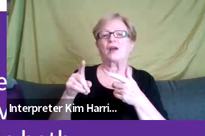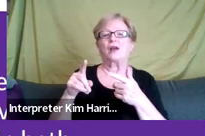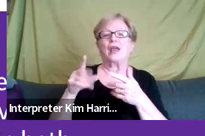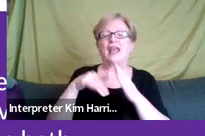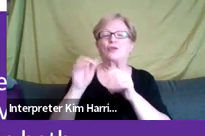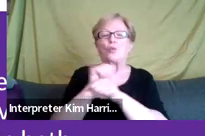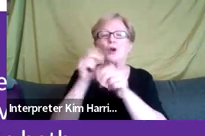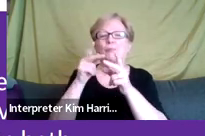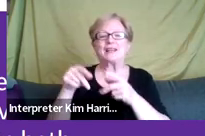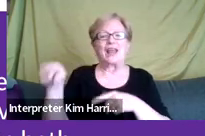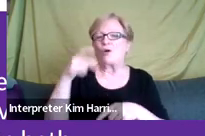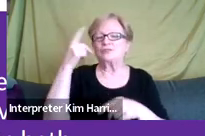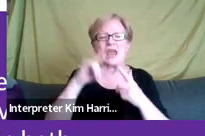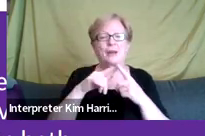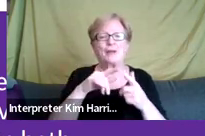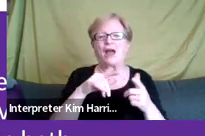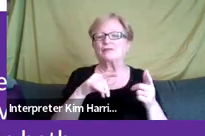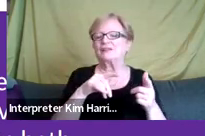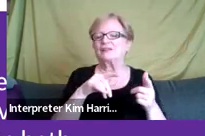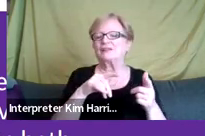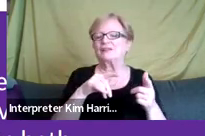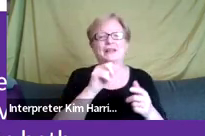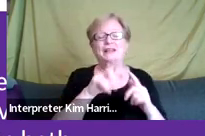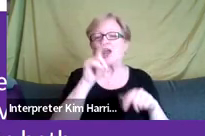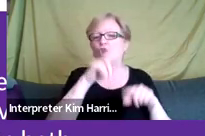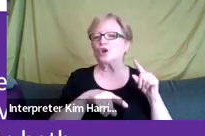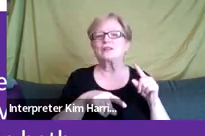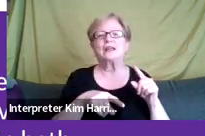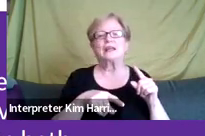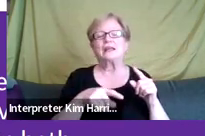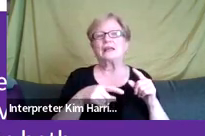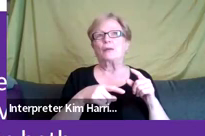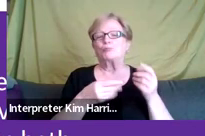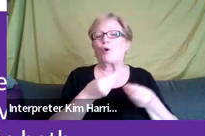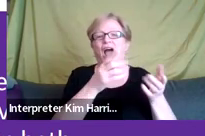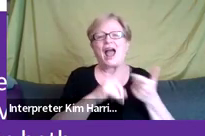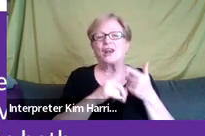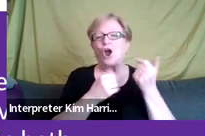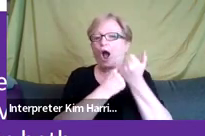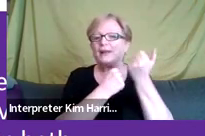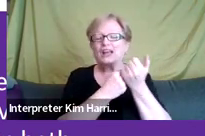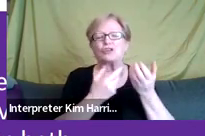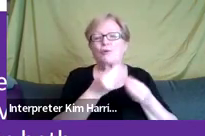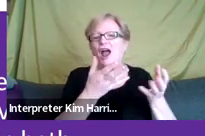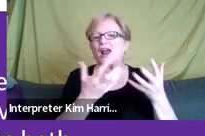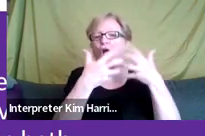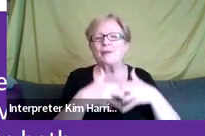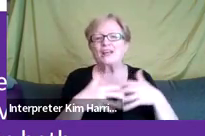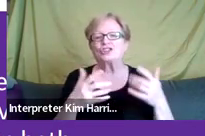provide accommodations. I had to advocate for myself a